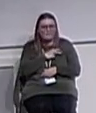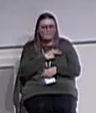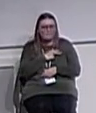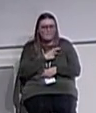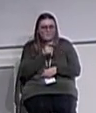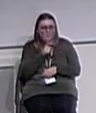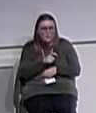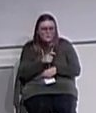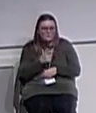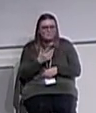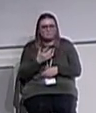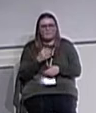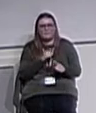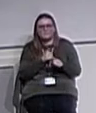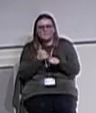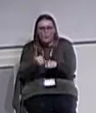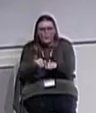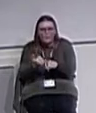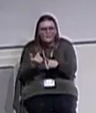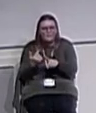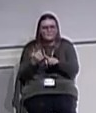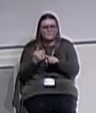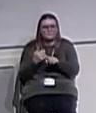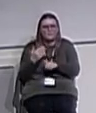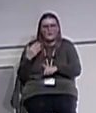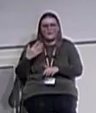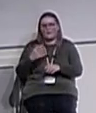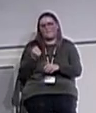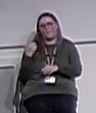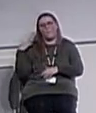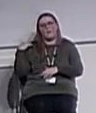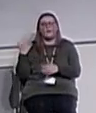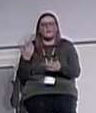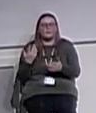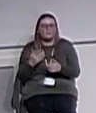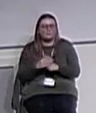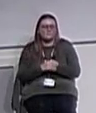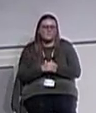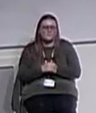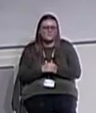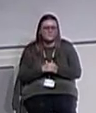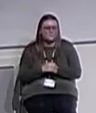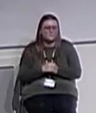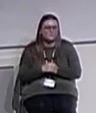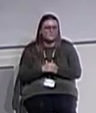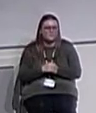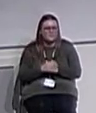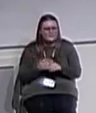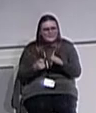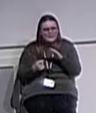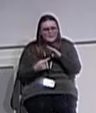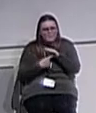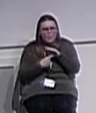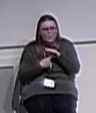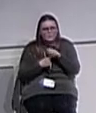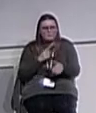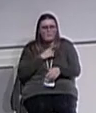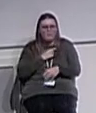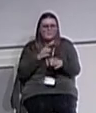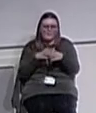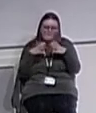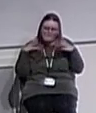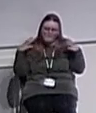their back, if you like. So that everybody has somebody that they can have these kind of chats with, which I think is quite important when it's a very big year